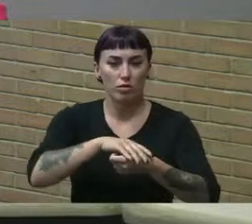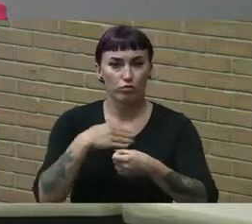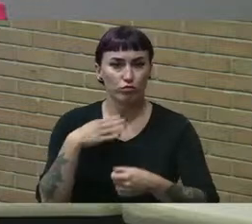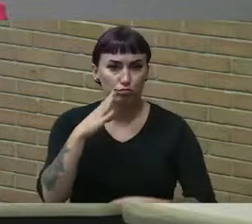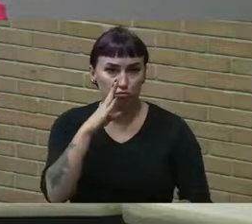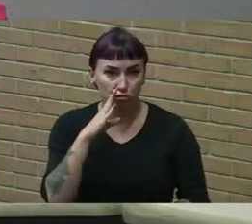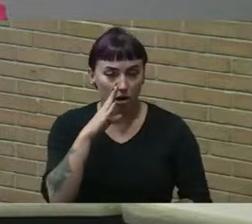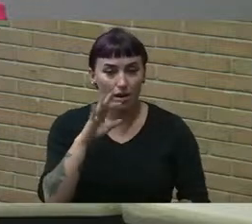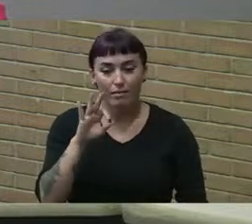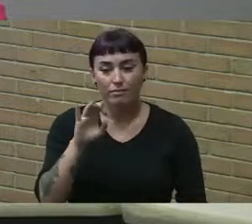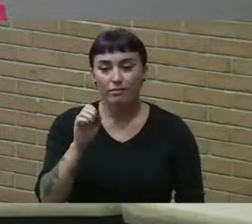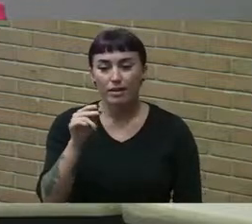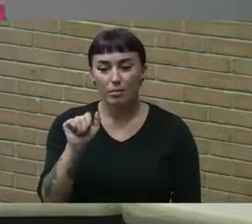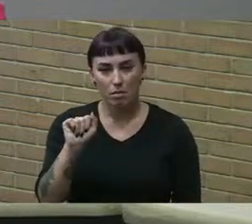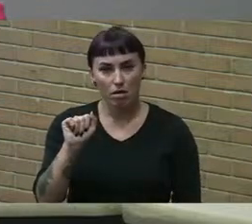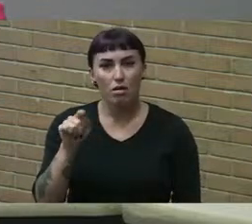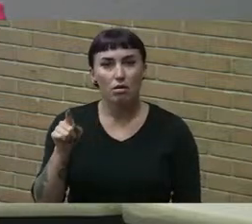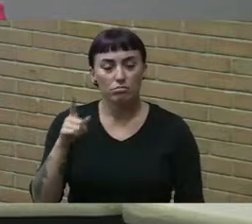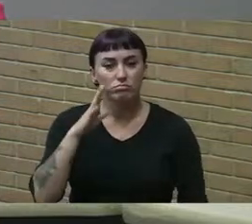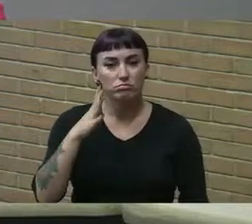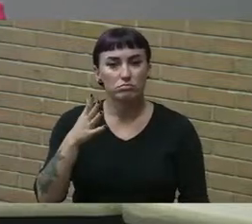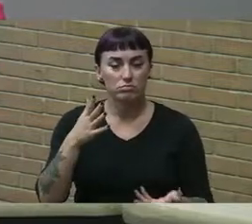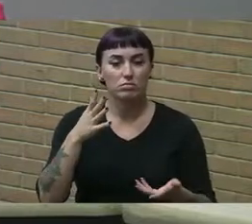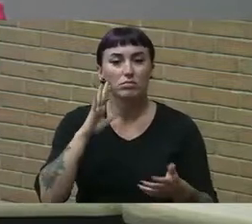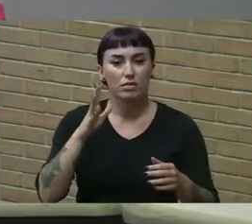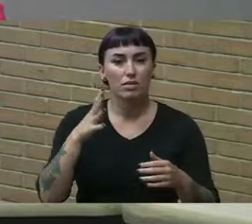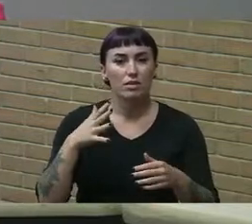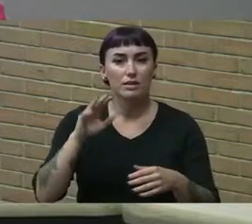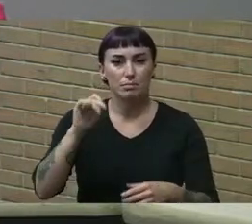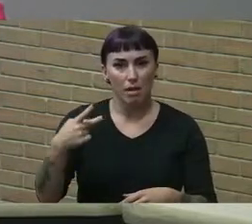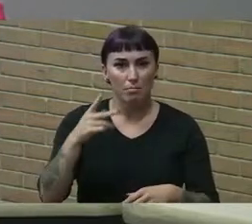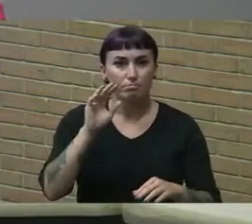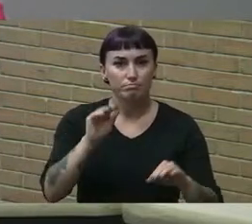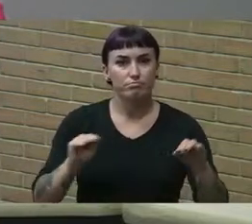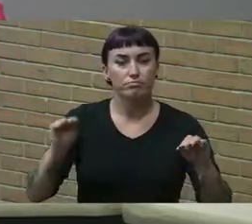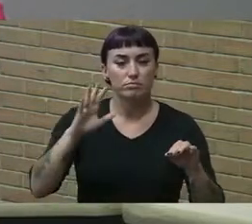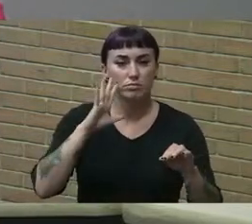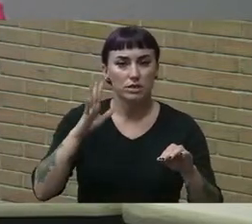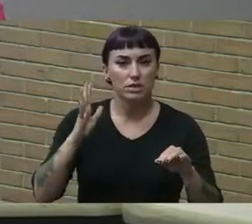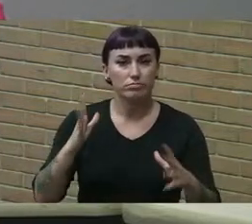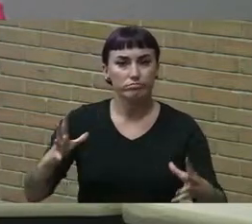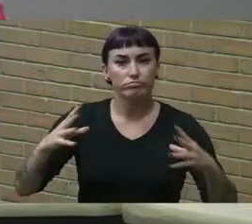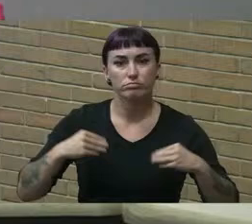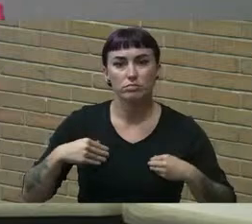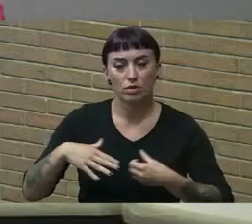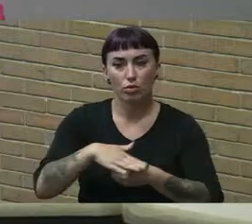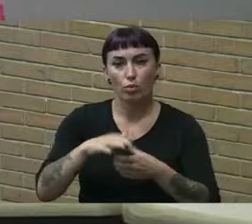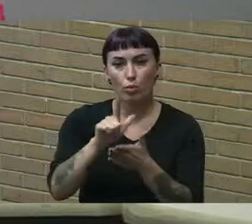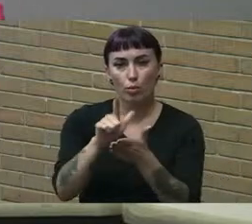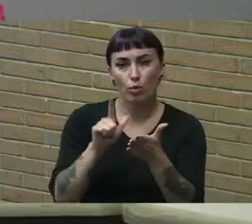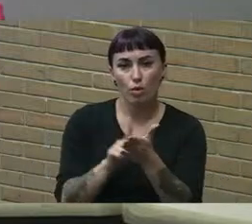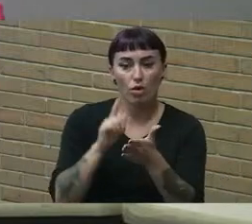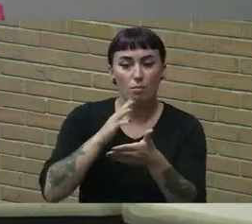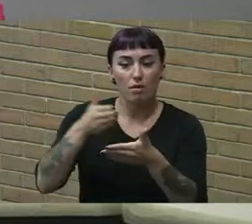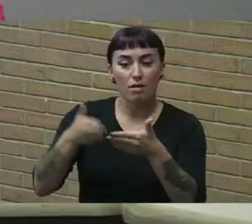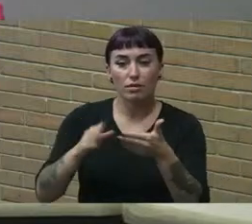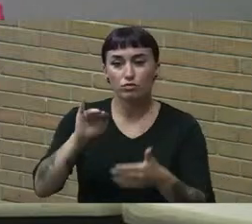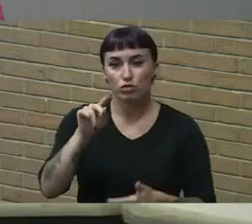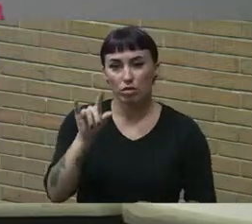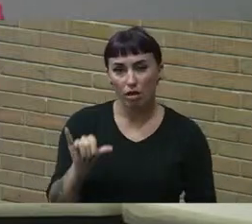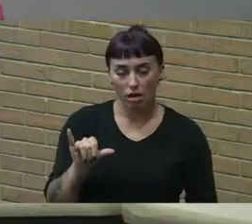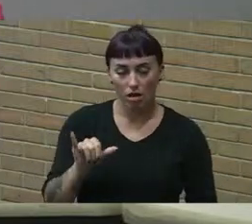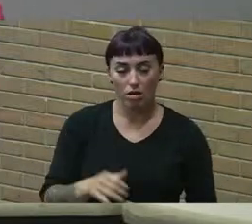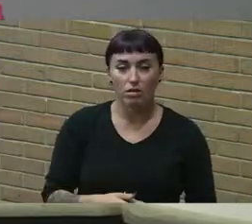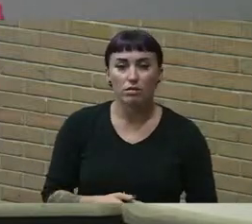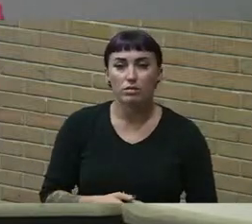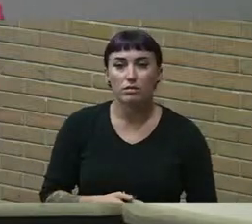Brighton. FEMA has mandated that these undated maps be adopted via local law by the end of July.